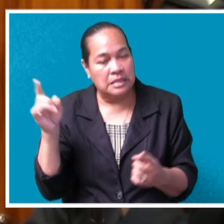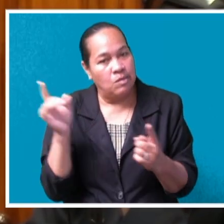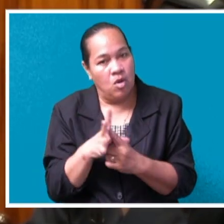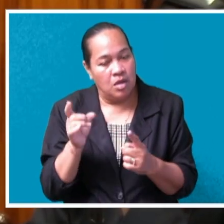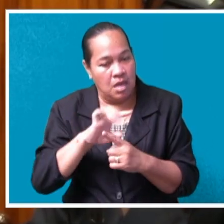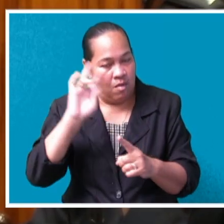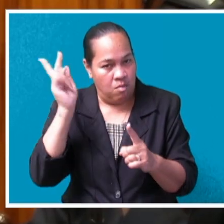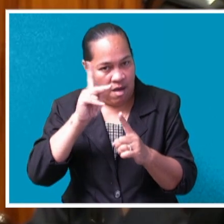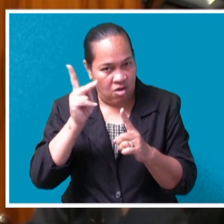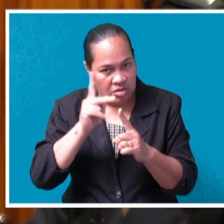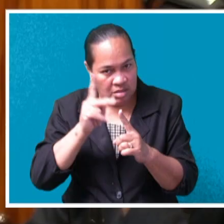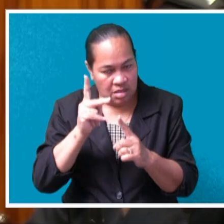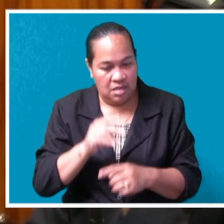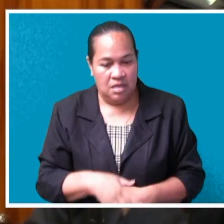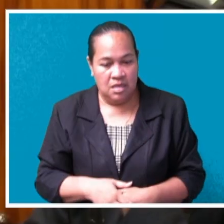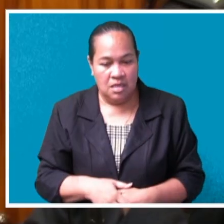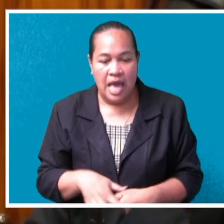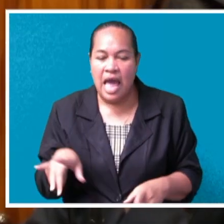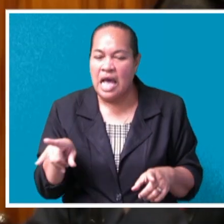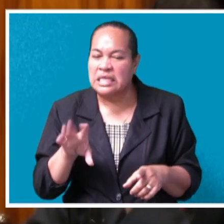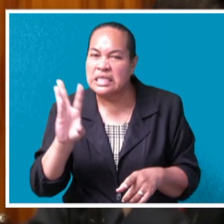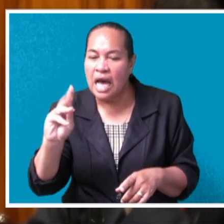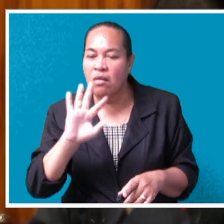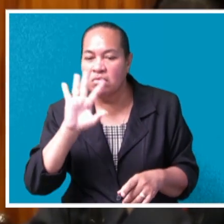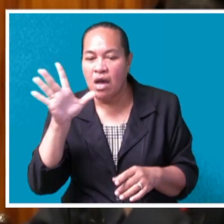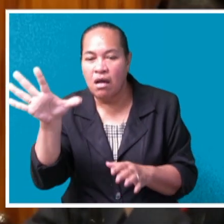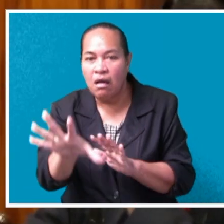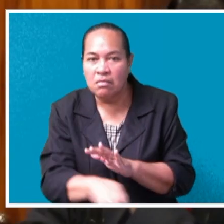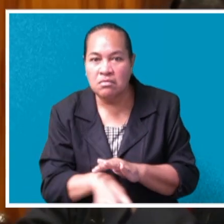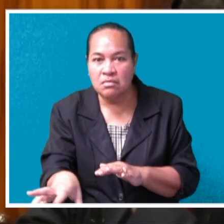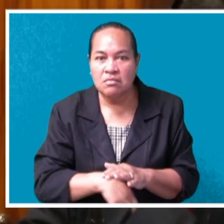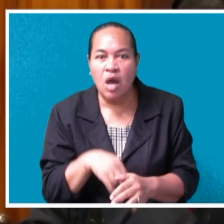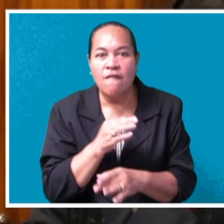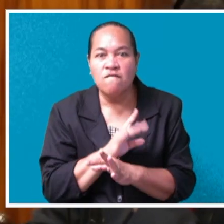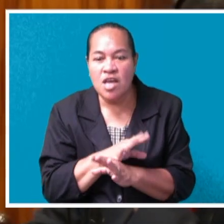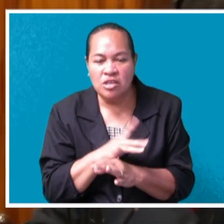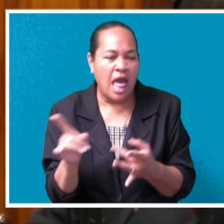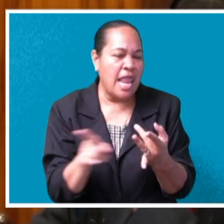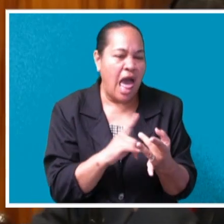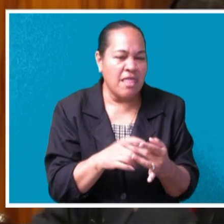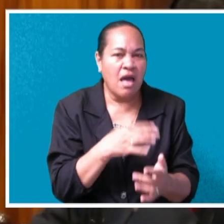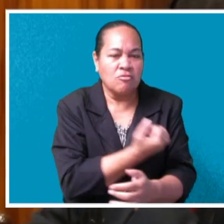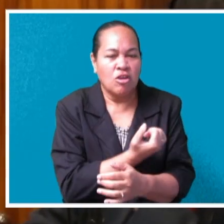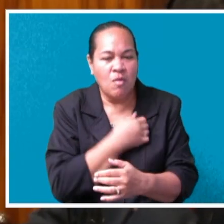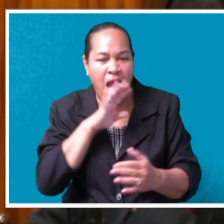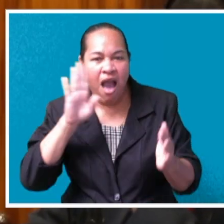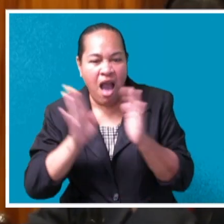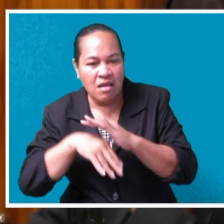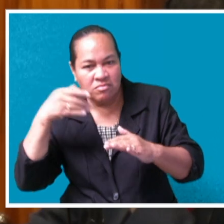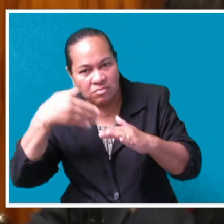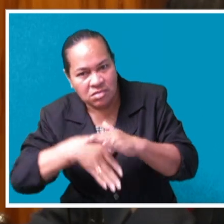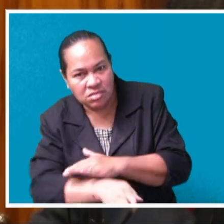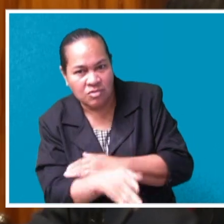priority. Illegal fishing, illicit trafficking, and other forms of transnational criminal activity often